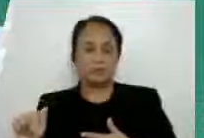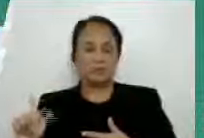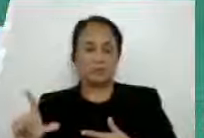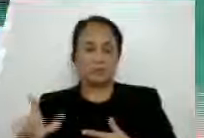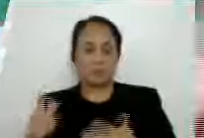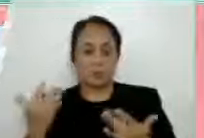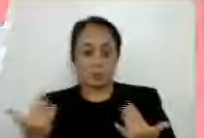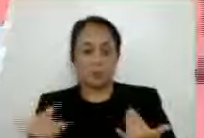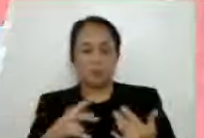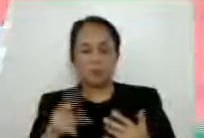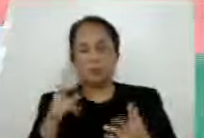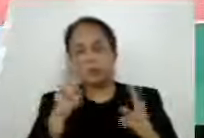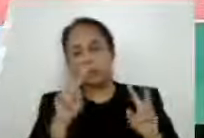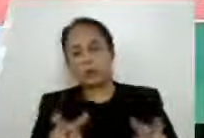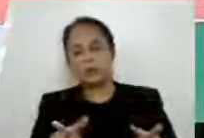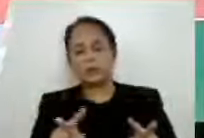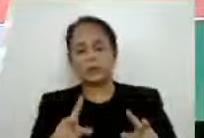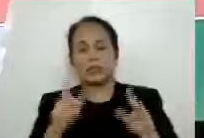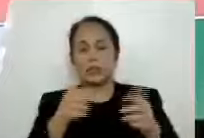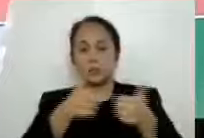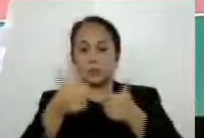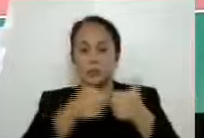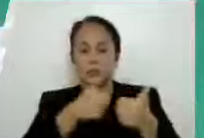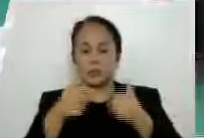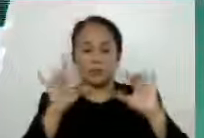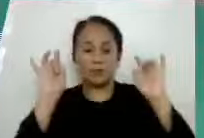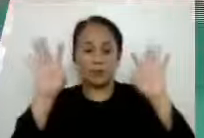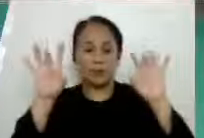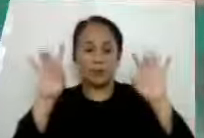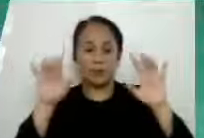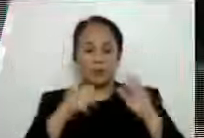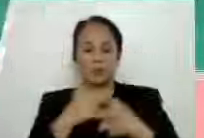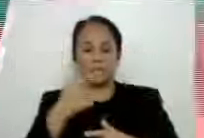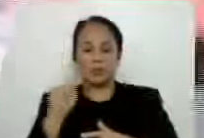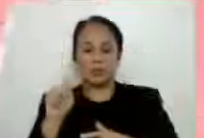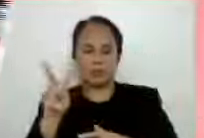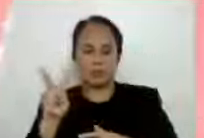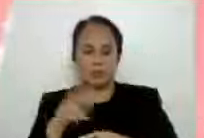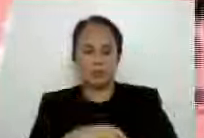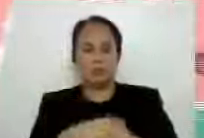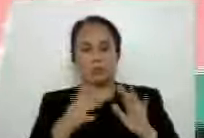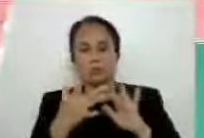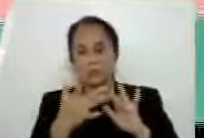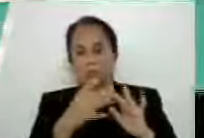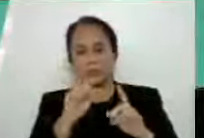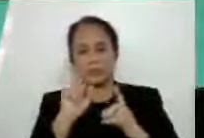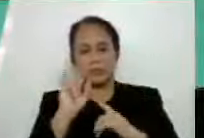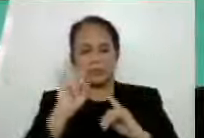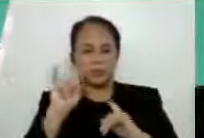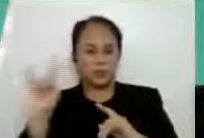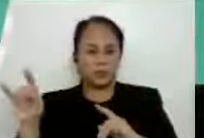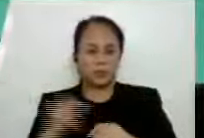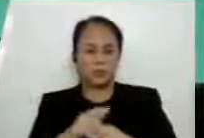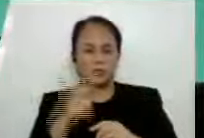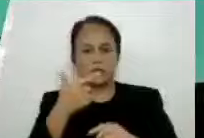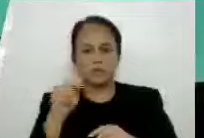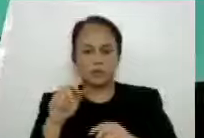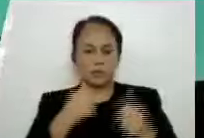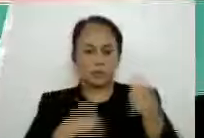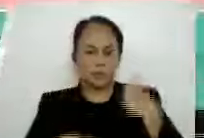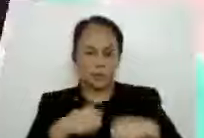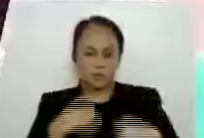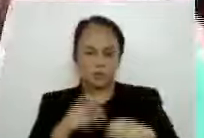ng NCAA Season 99 Volleyball Tournament sa GTV at online sa social media pages ng GMA Sports at